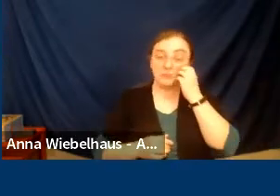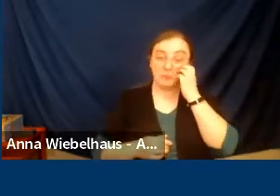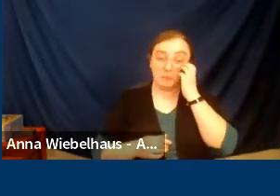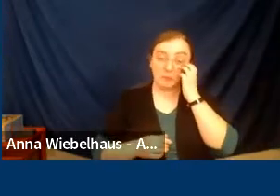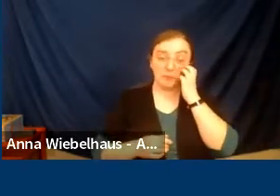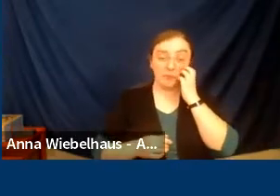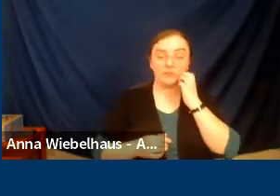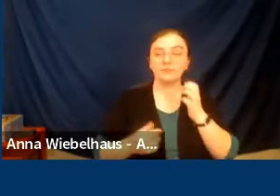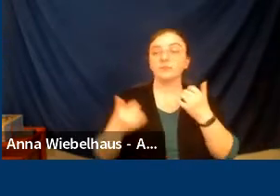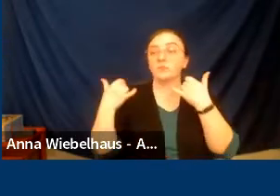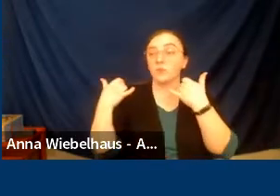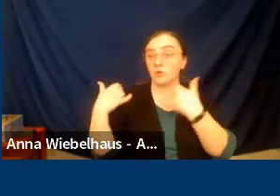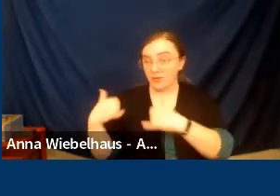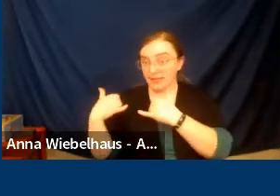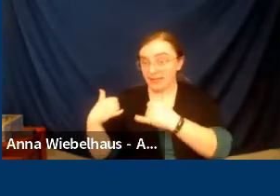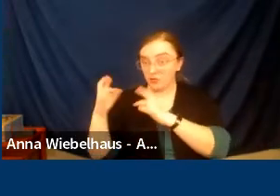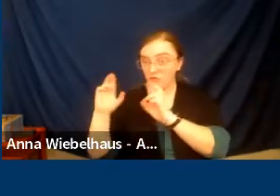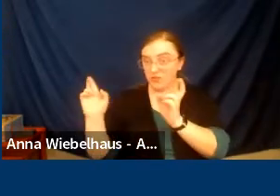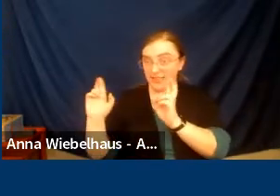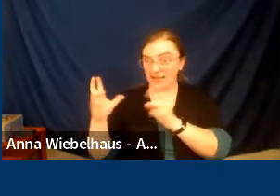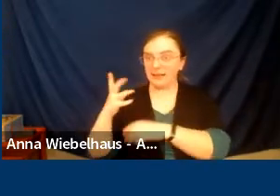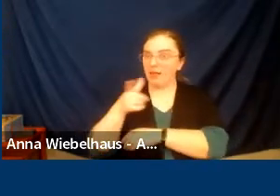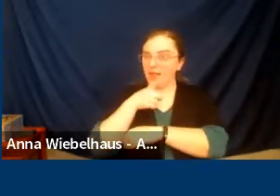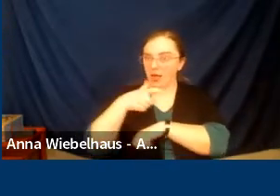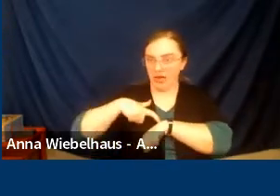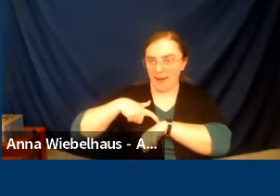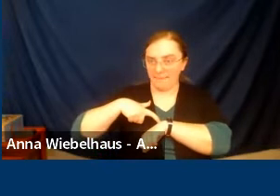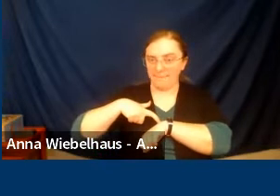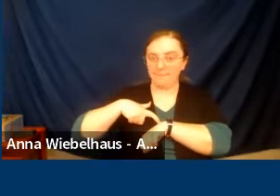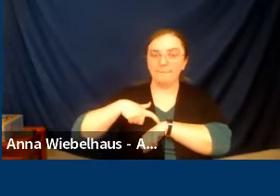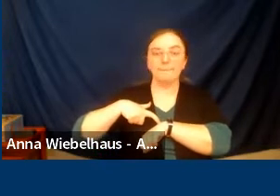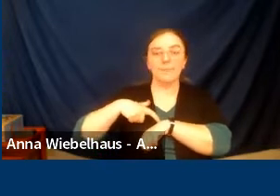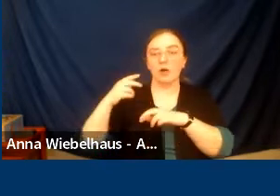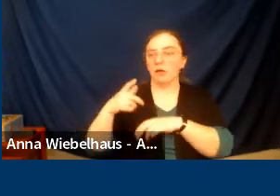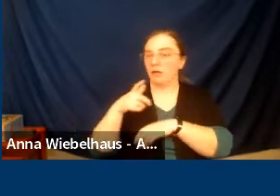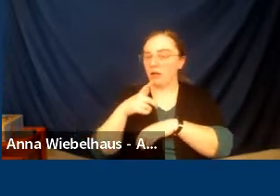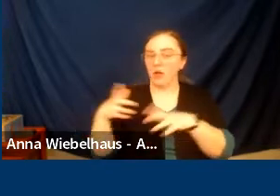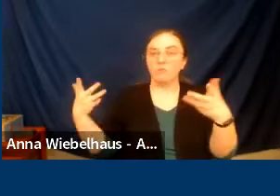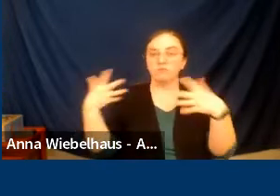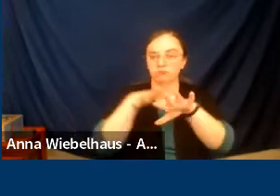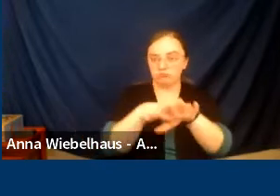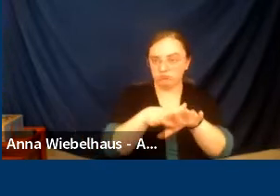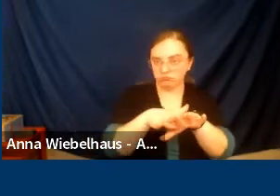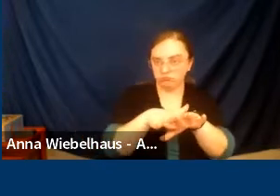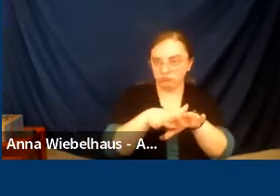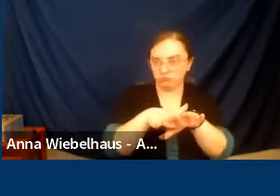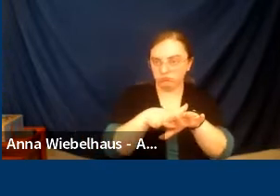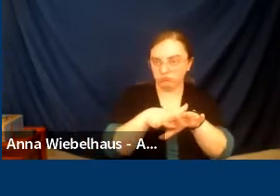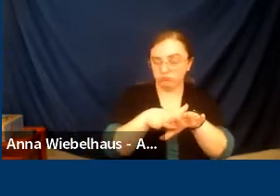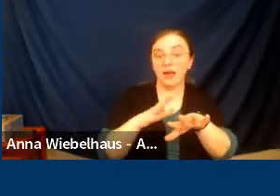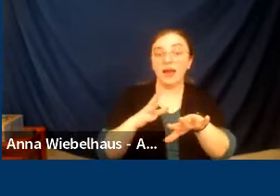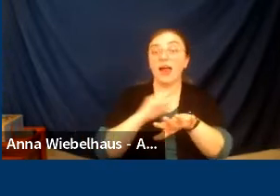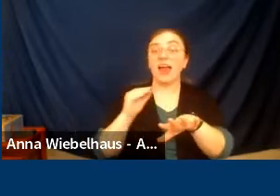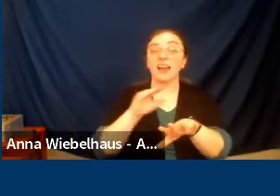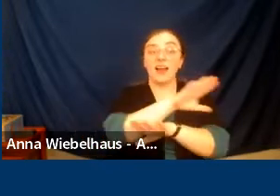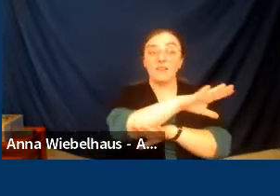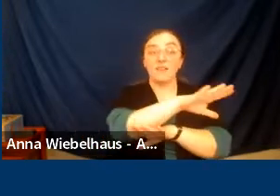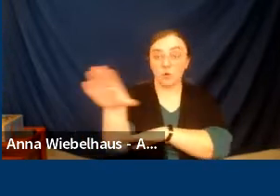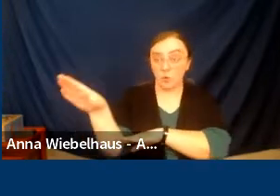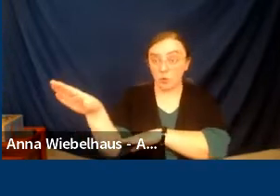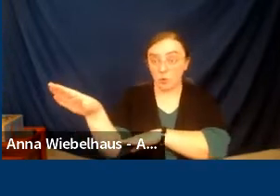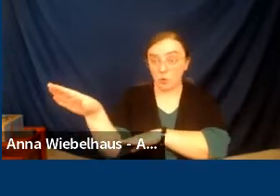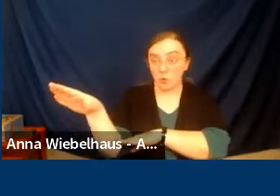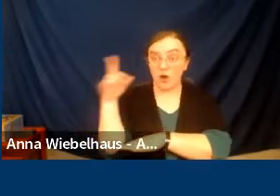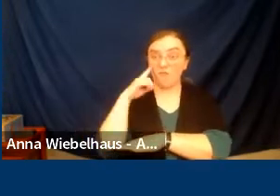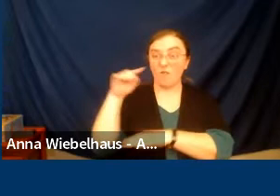Their recess and lunch time, those times would be with the general education classroom. And then each afternoon in